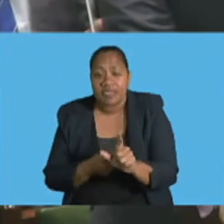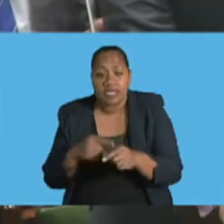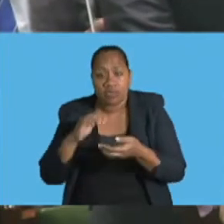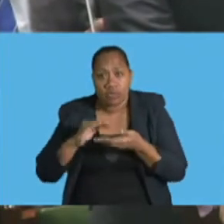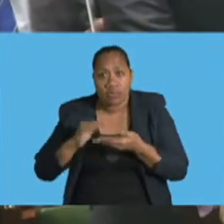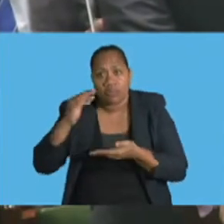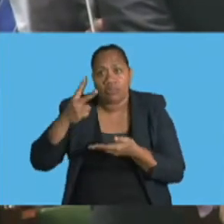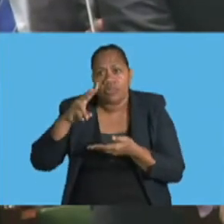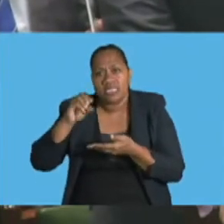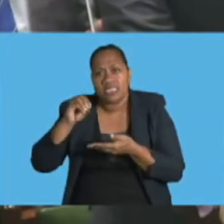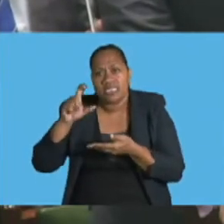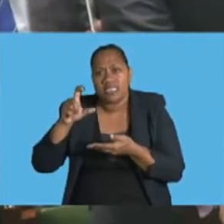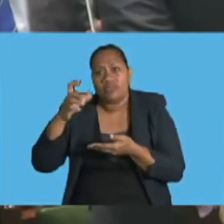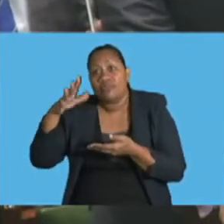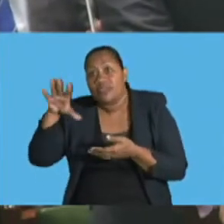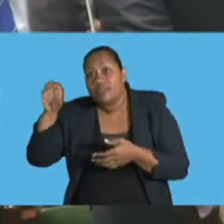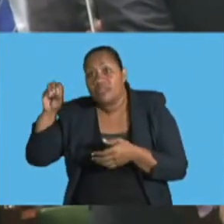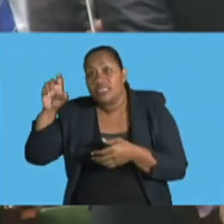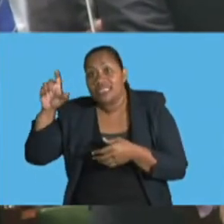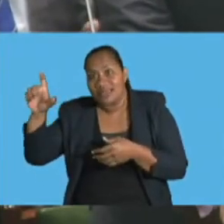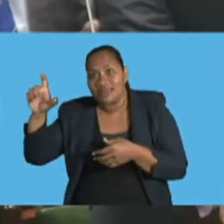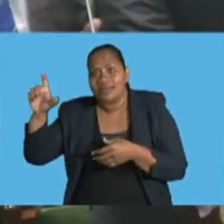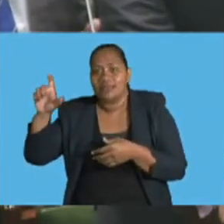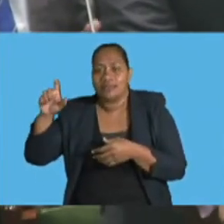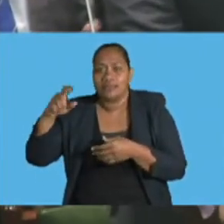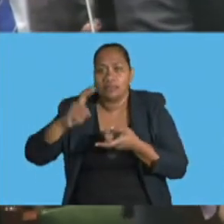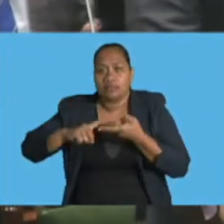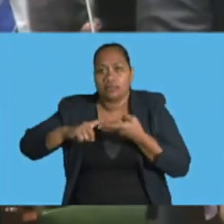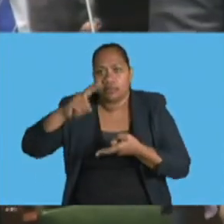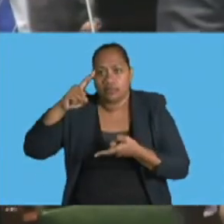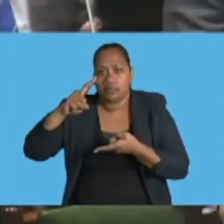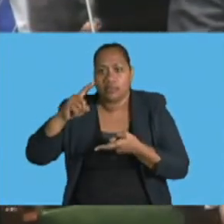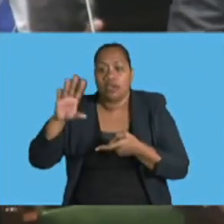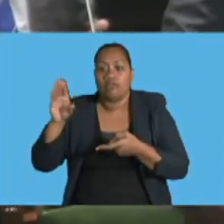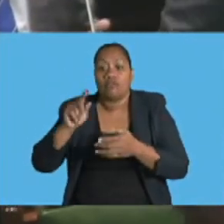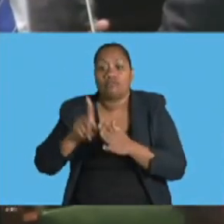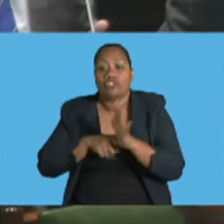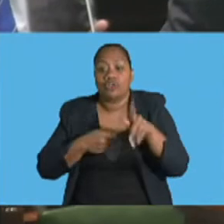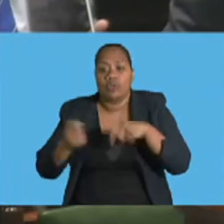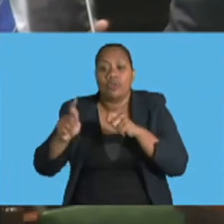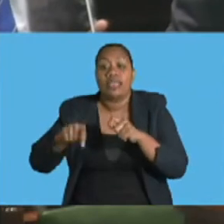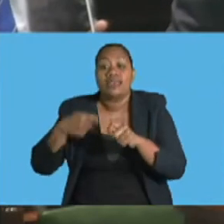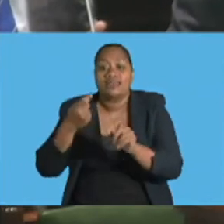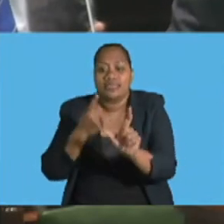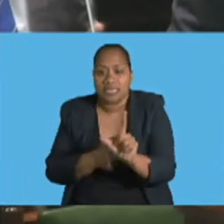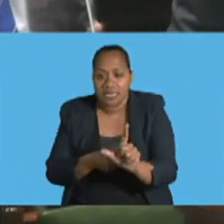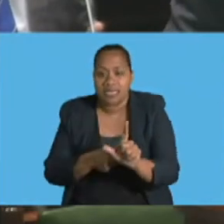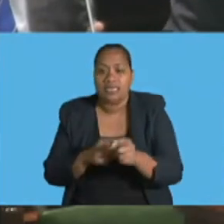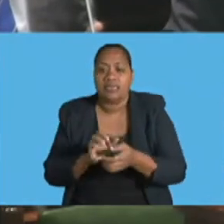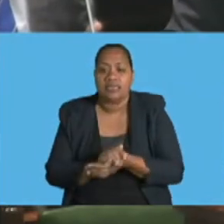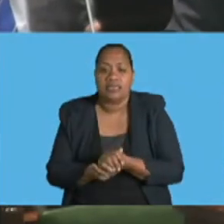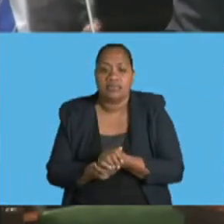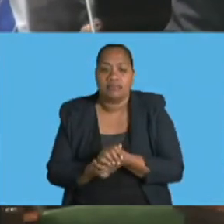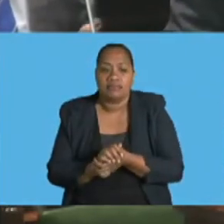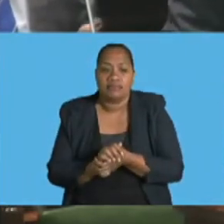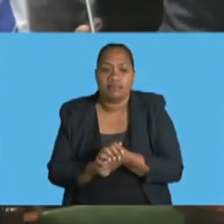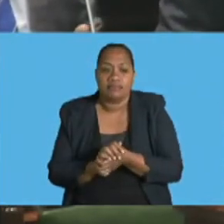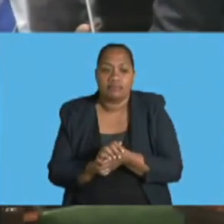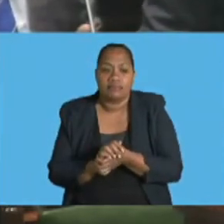cents, and low-density polyethylene plastic bags from 1 January next year, a ban on styrofoam from 1